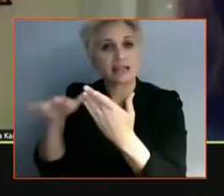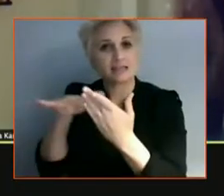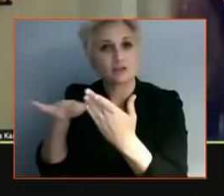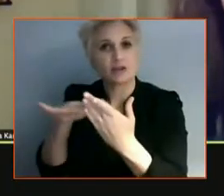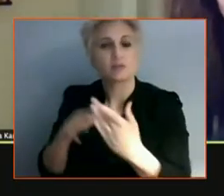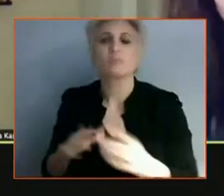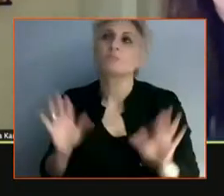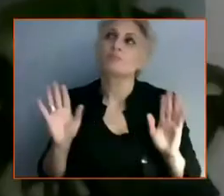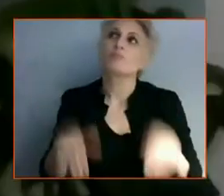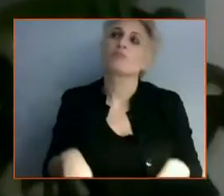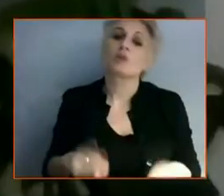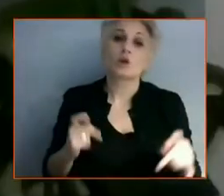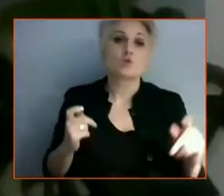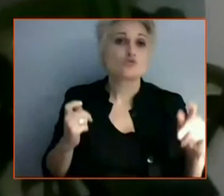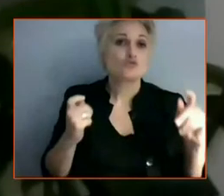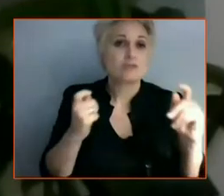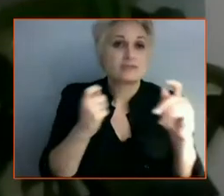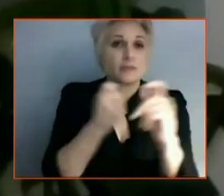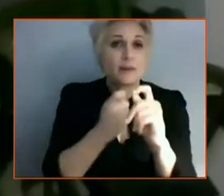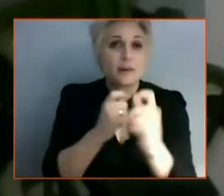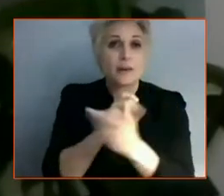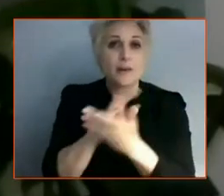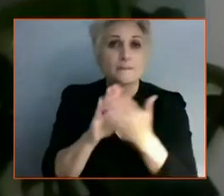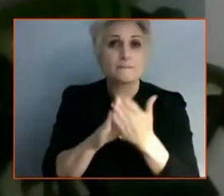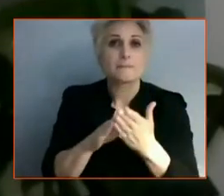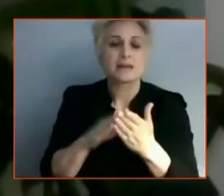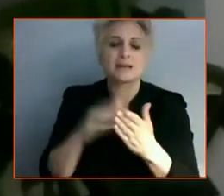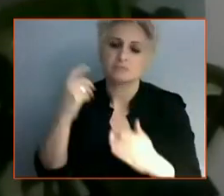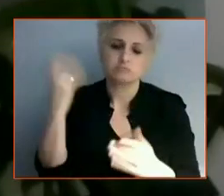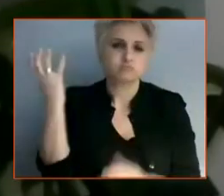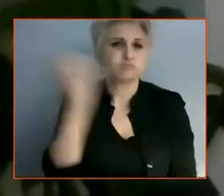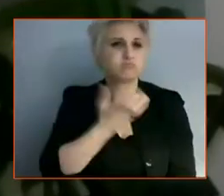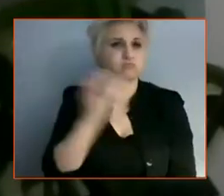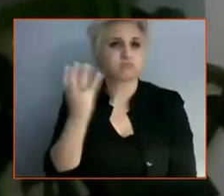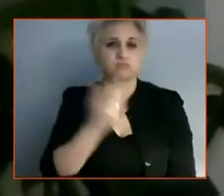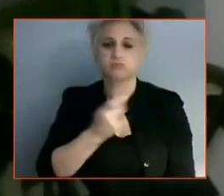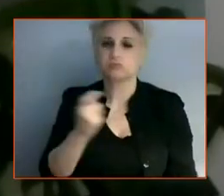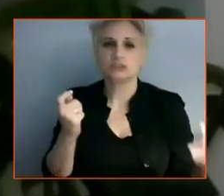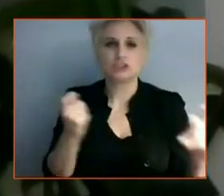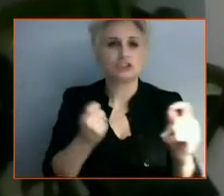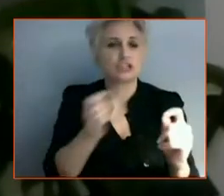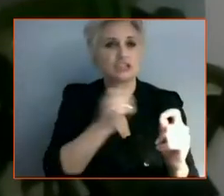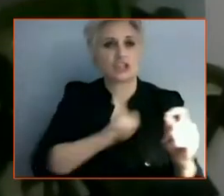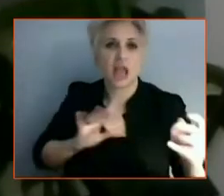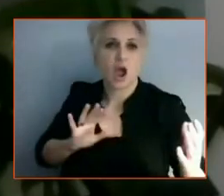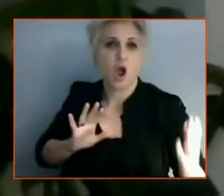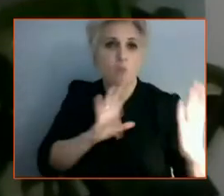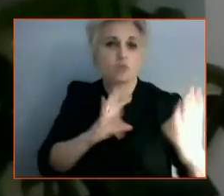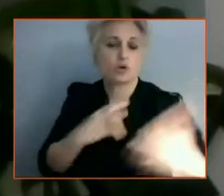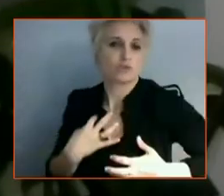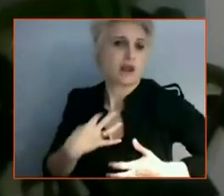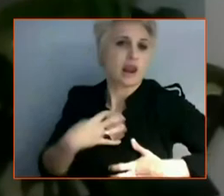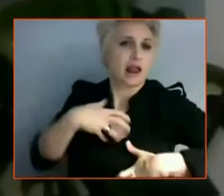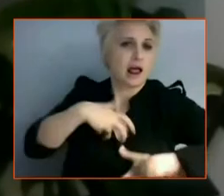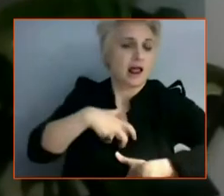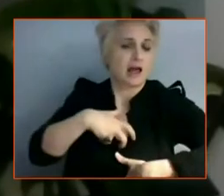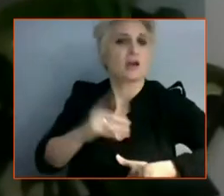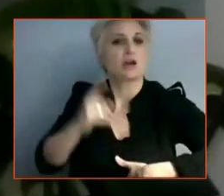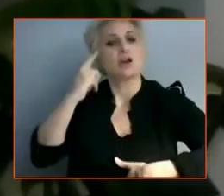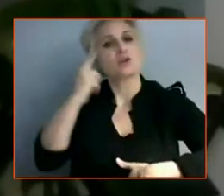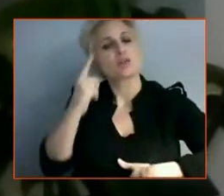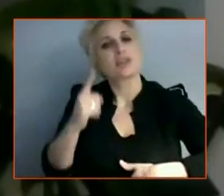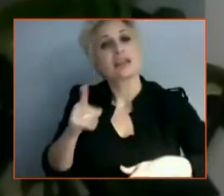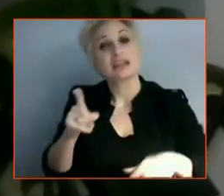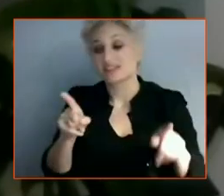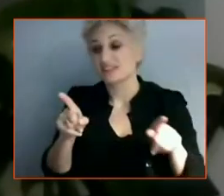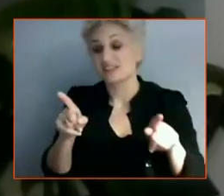Transformational means radically changing the way that we currently approach things. So I think it's the same thread that I've kind of been advocating for